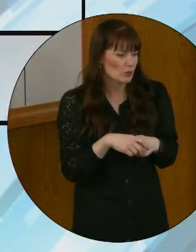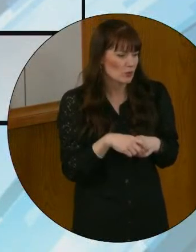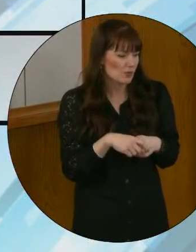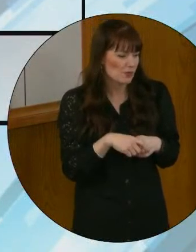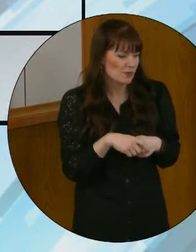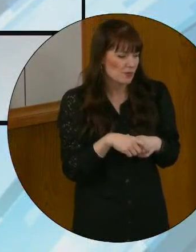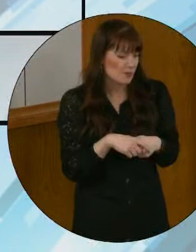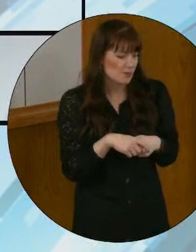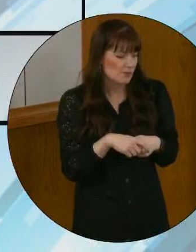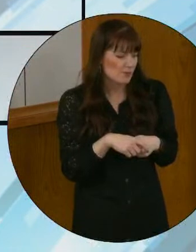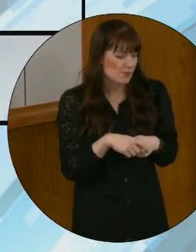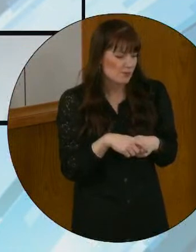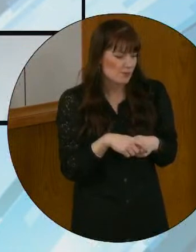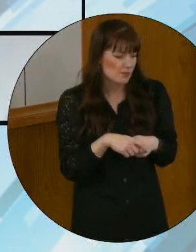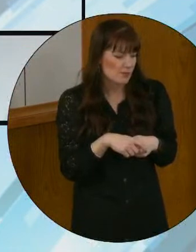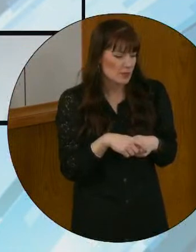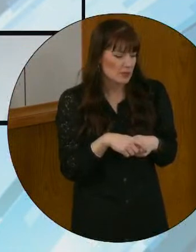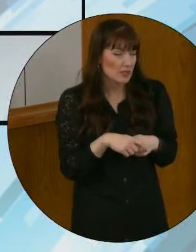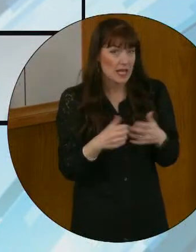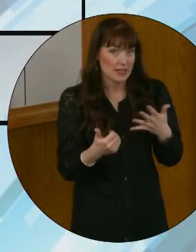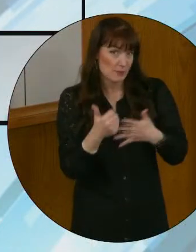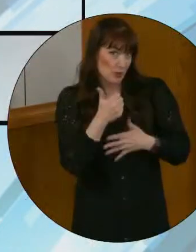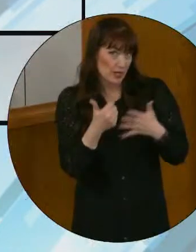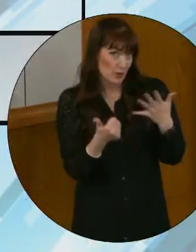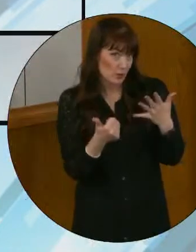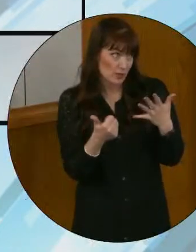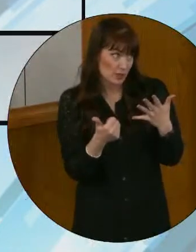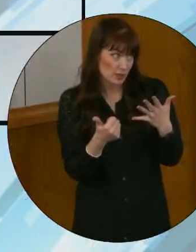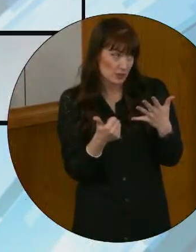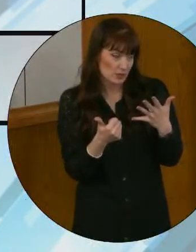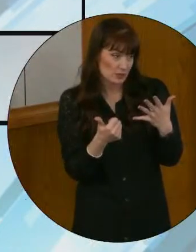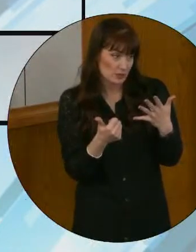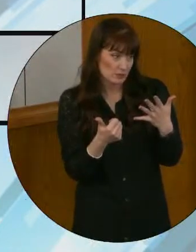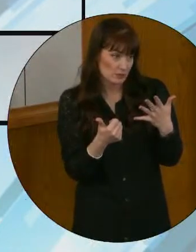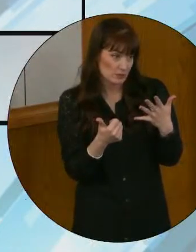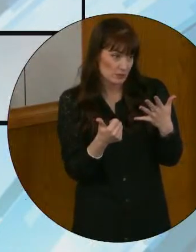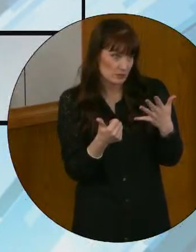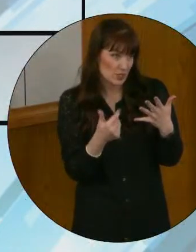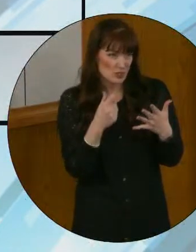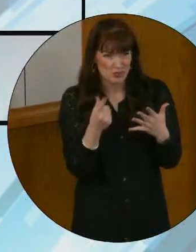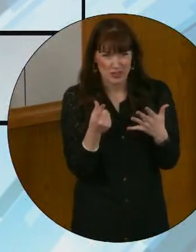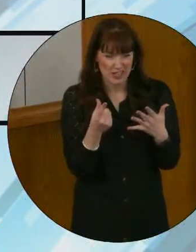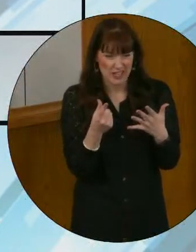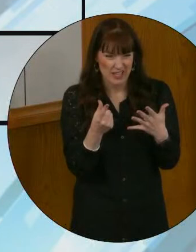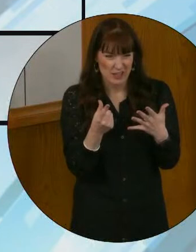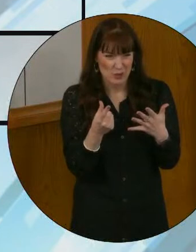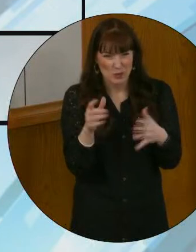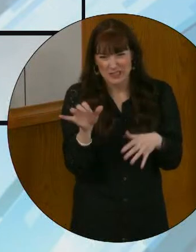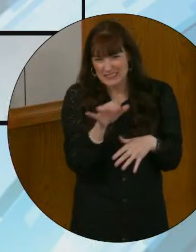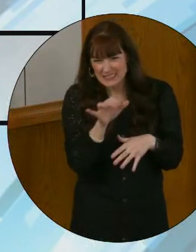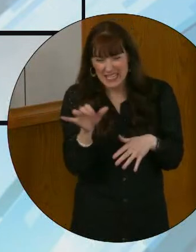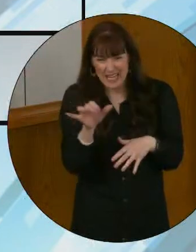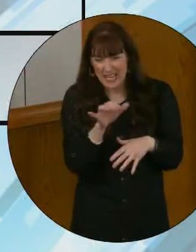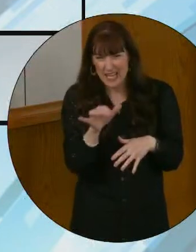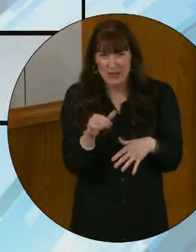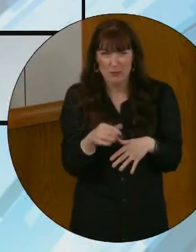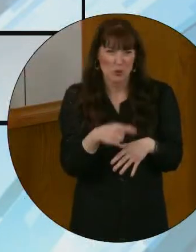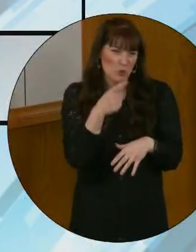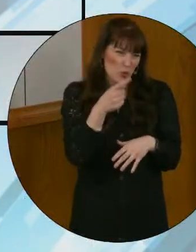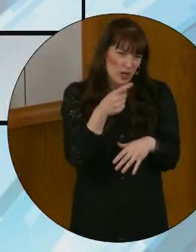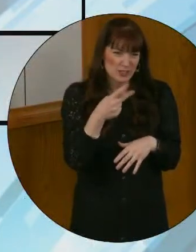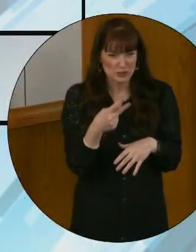then some of the priorities, do they overlap? Was it difficult to put a 1,